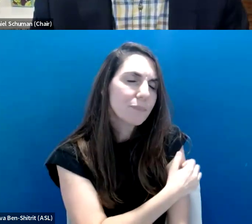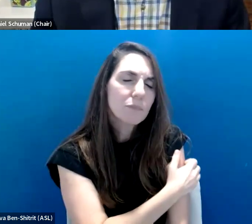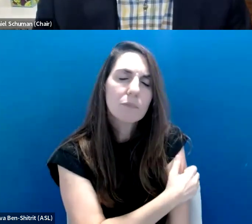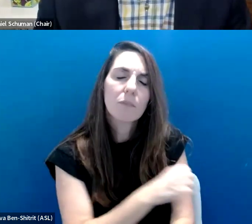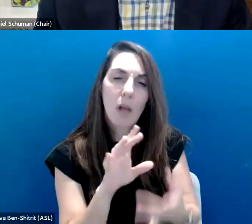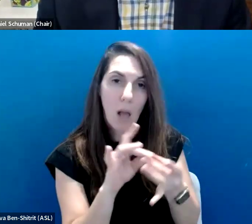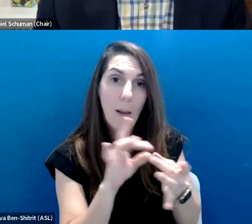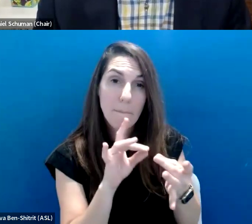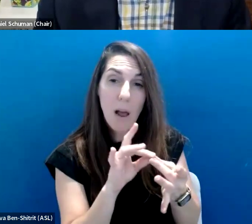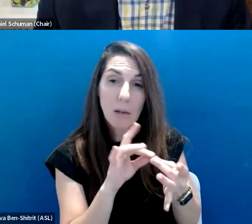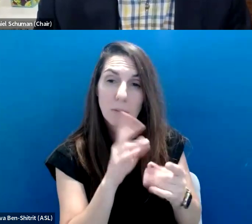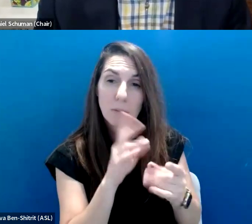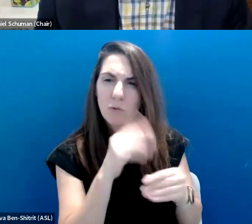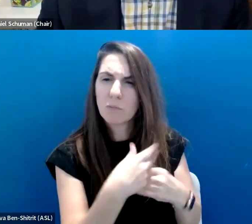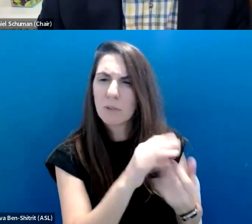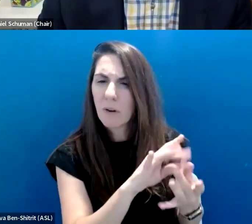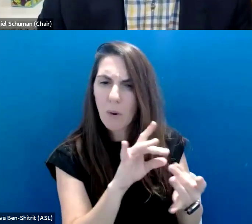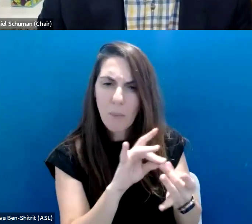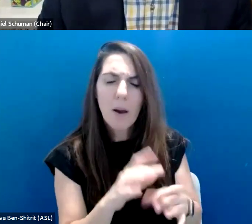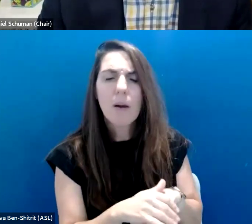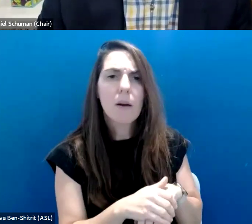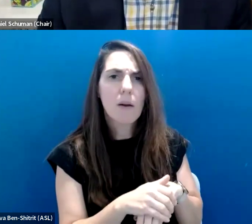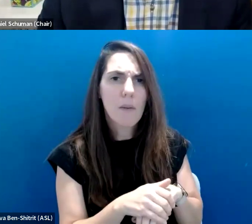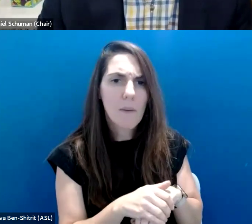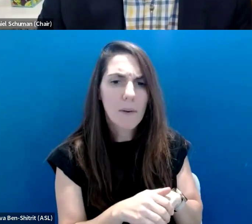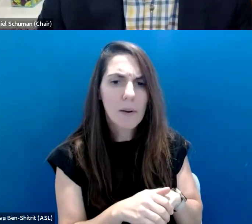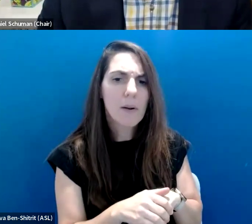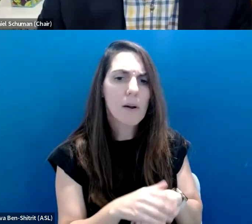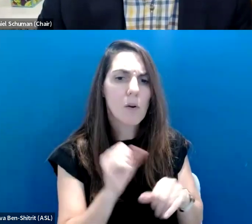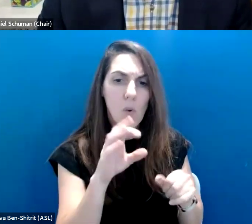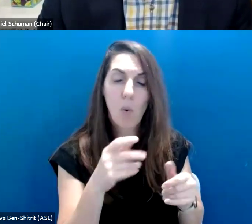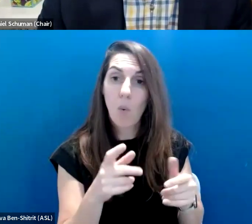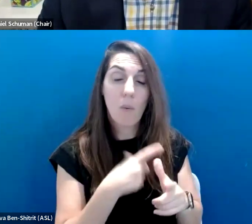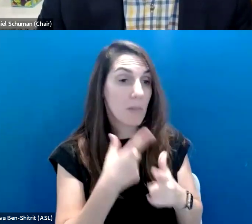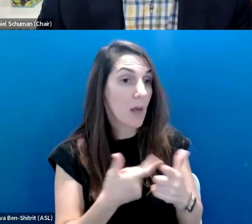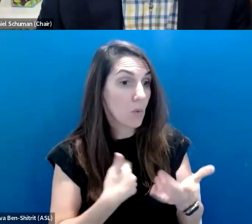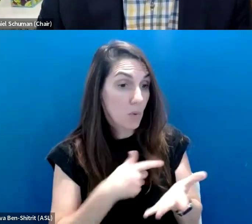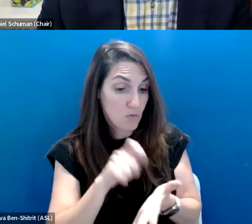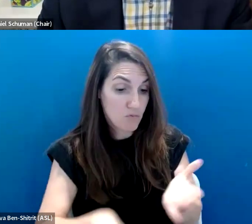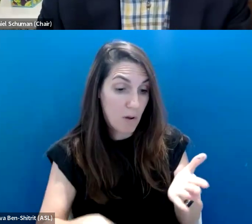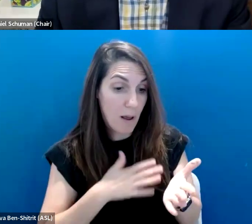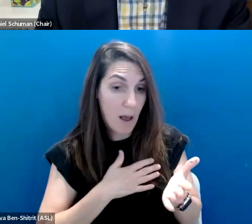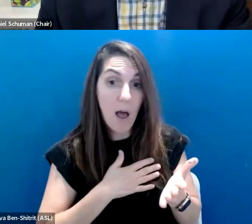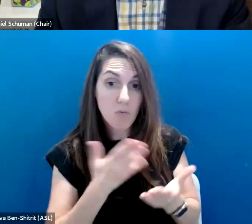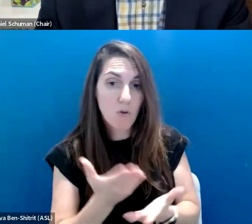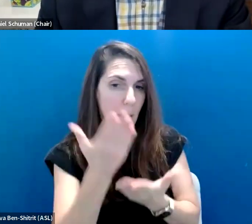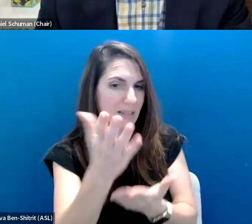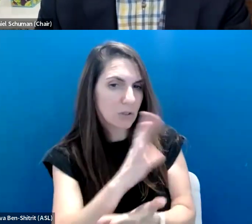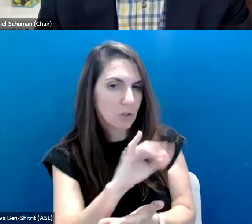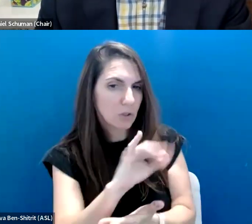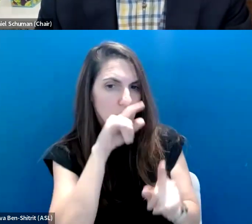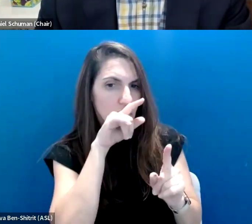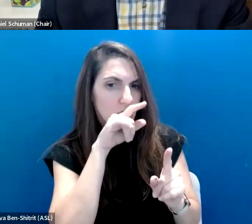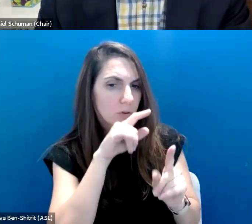comments, I thought at the point of writing our recommendations and policy is our response. It's not like we're clearing